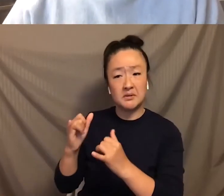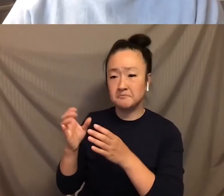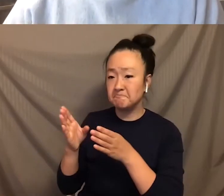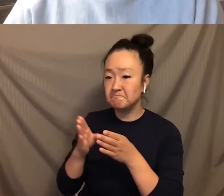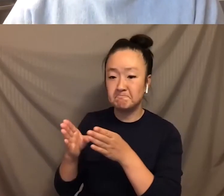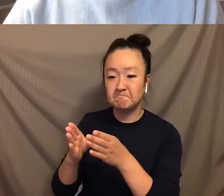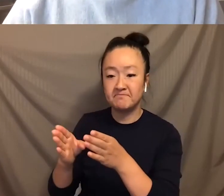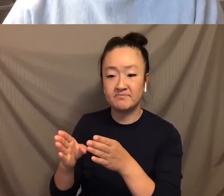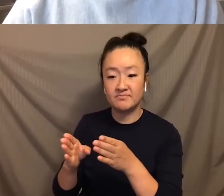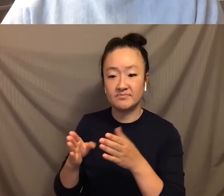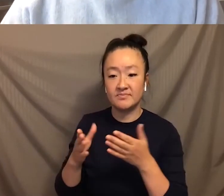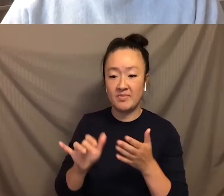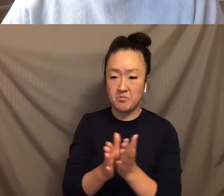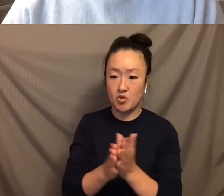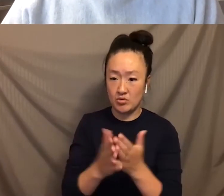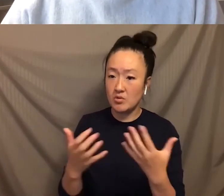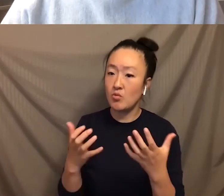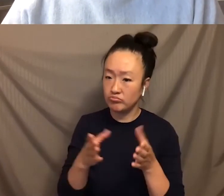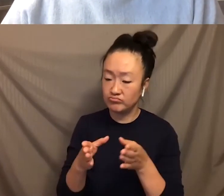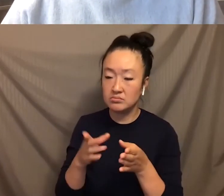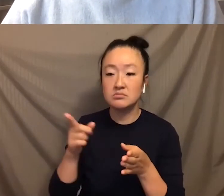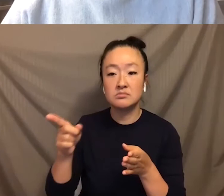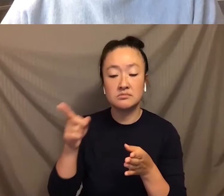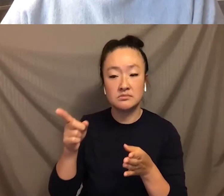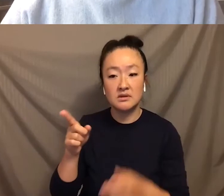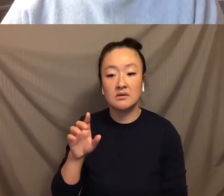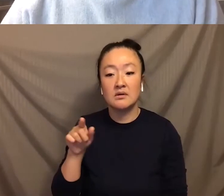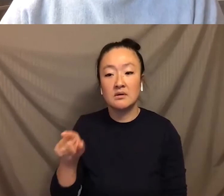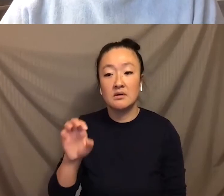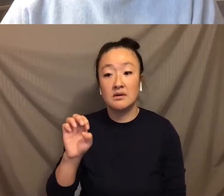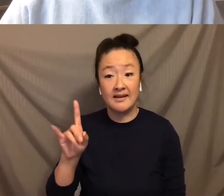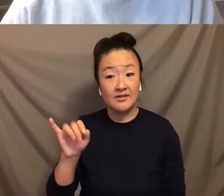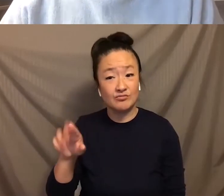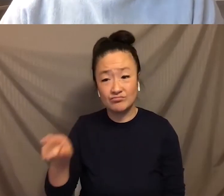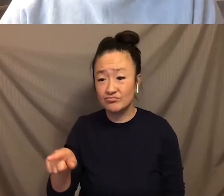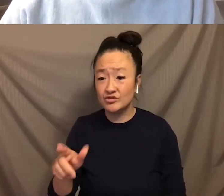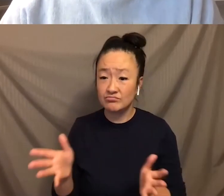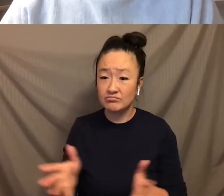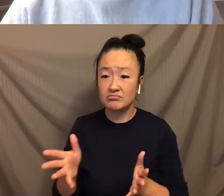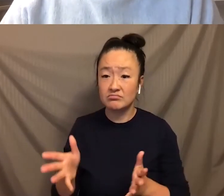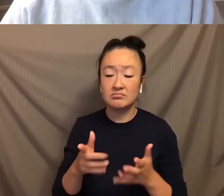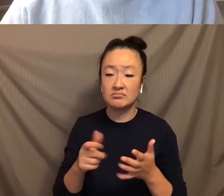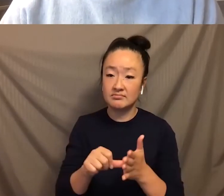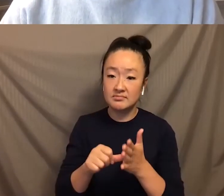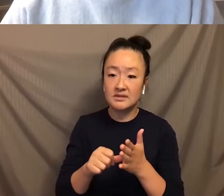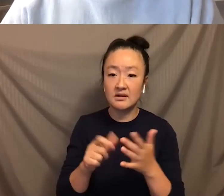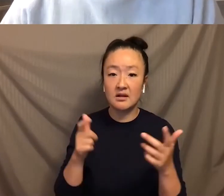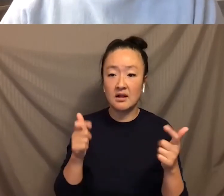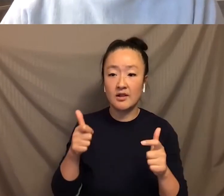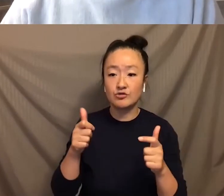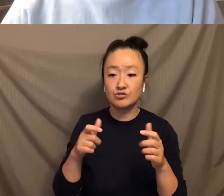to take this book in. And if anything, she was the one who really pushed me to make these larger arguments in this book, say